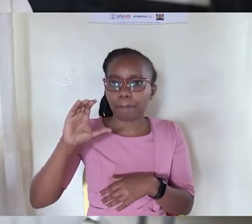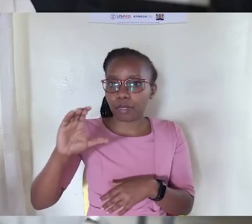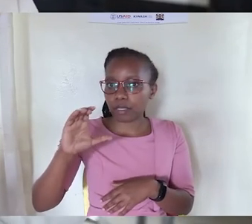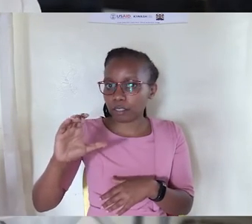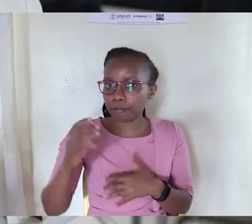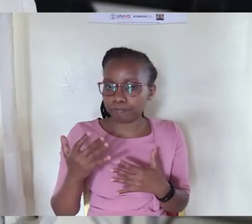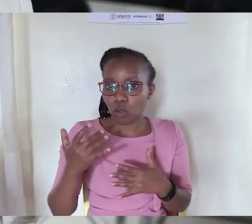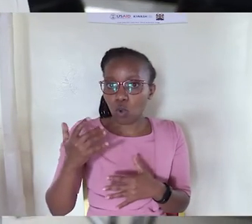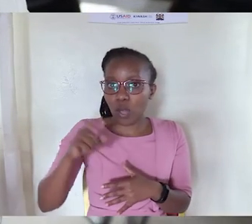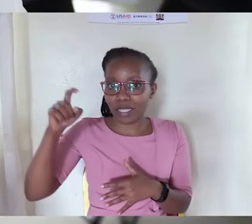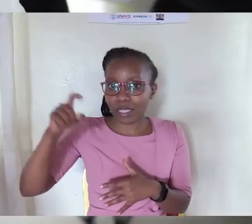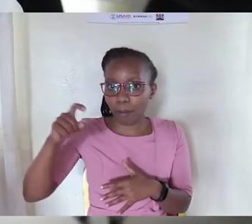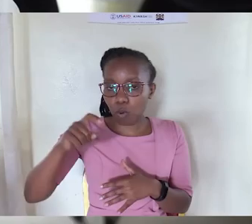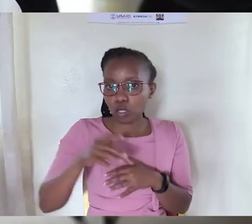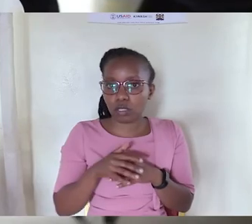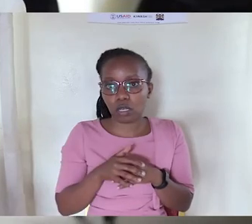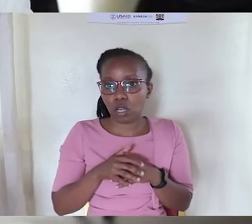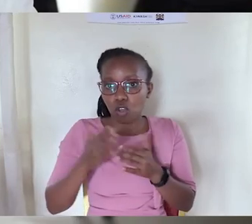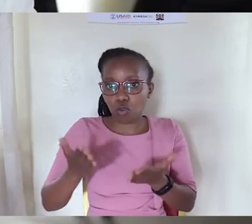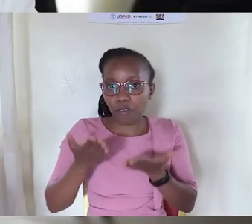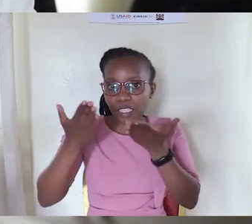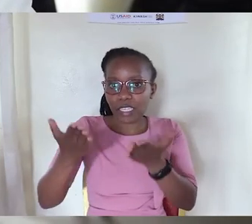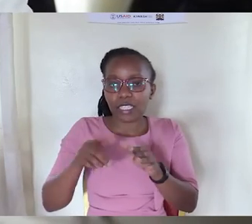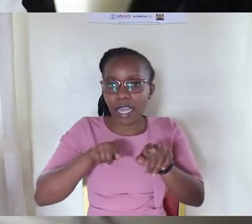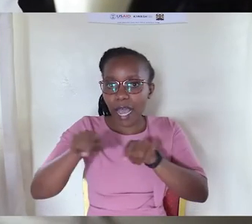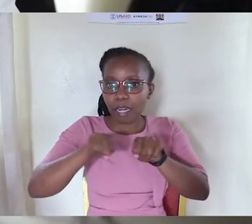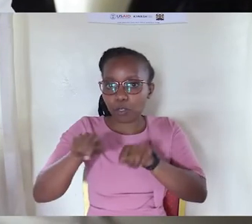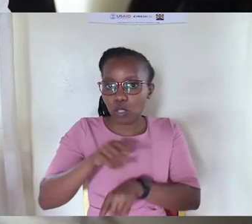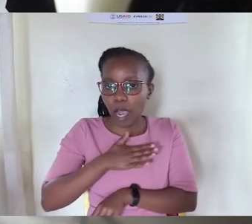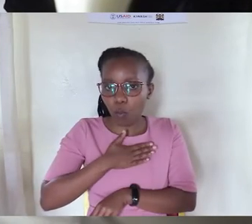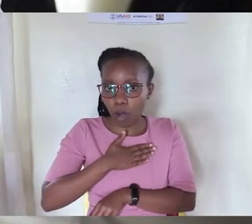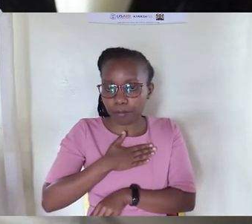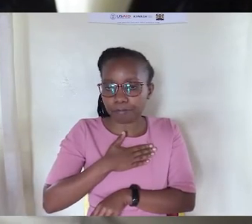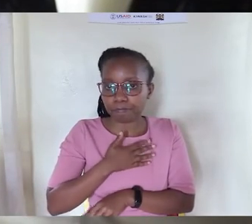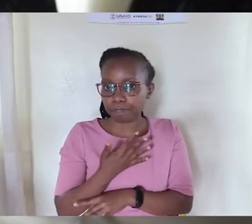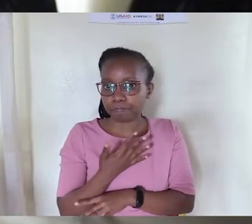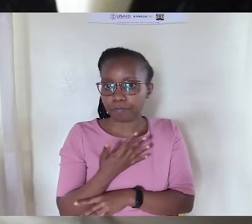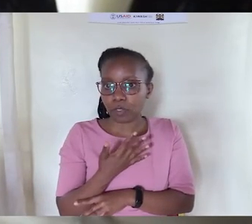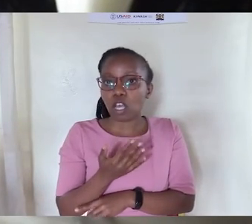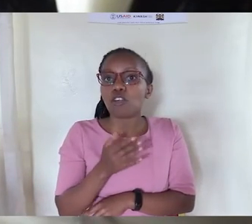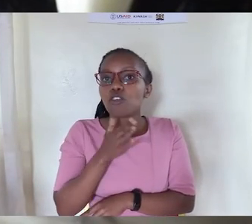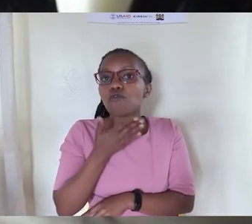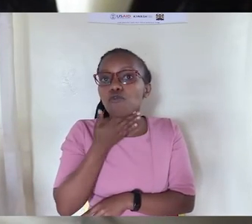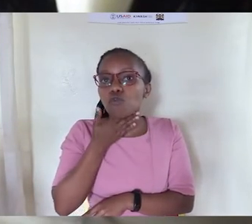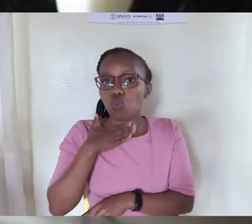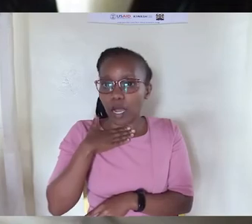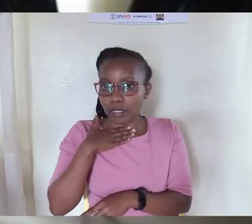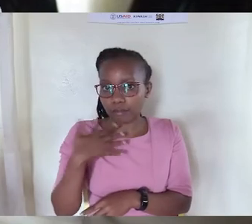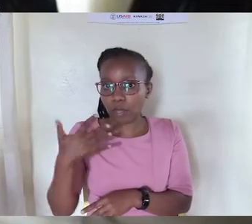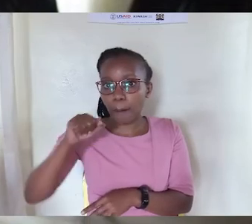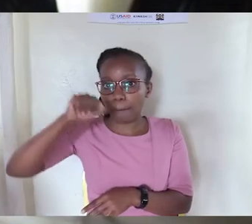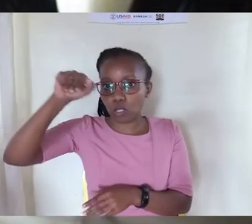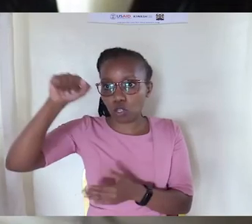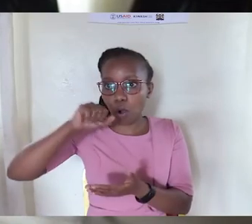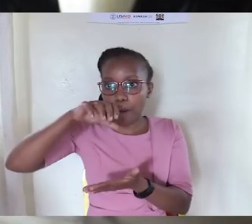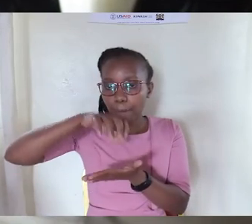be facilitative in our administration so that no one who wants to vie for political seat